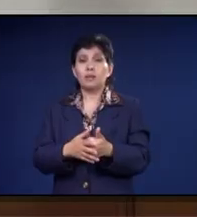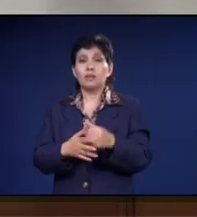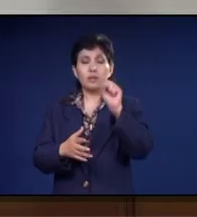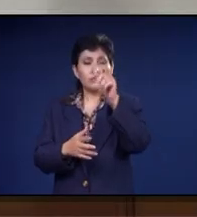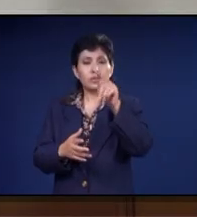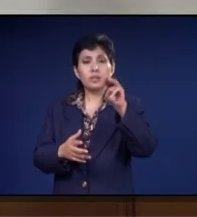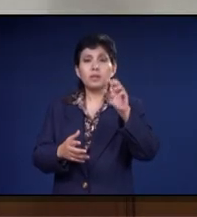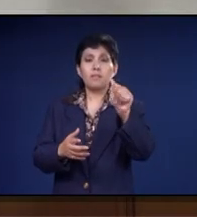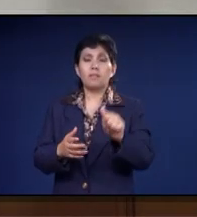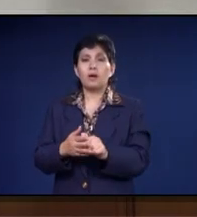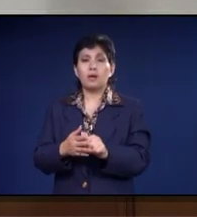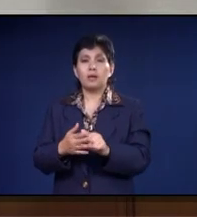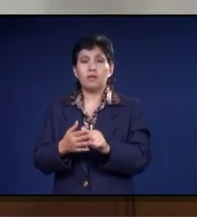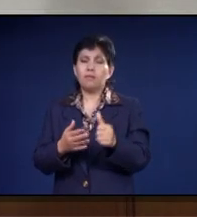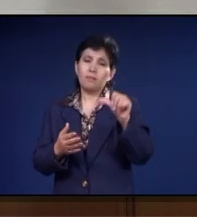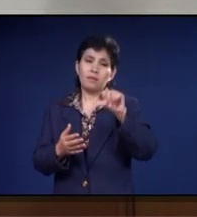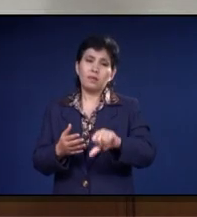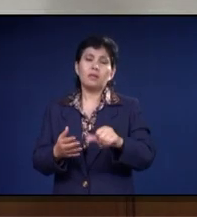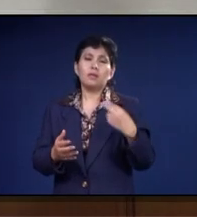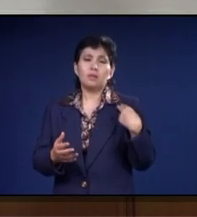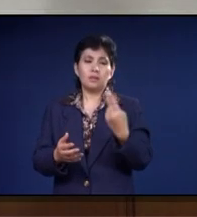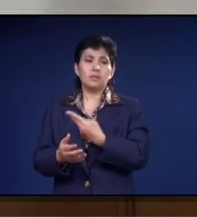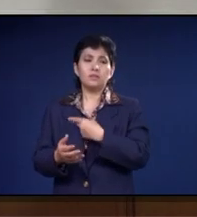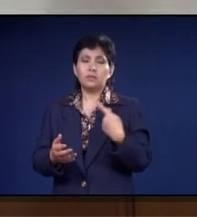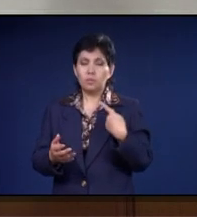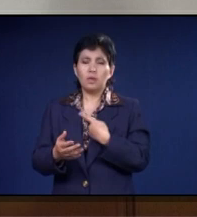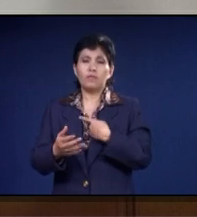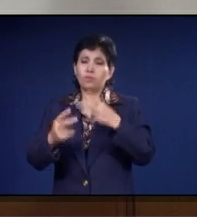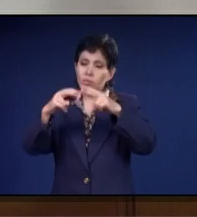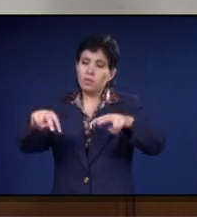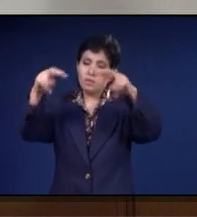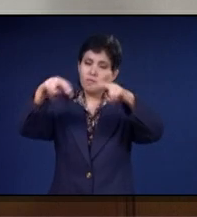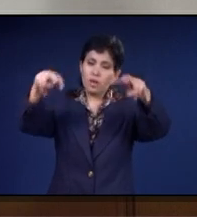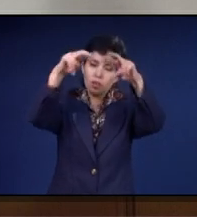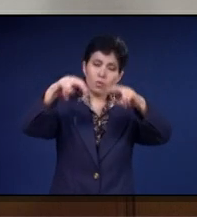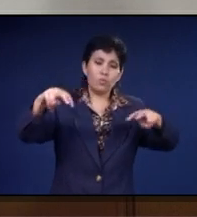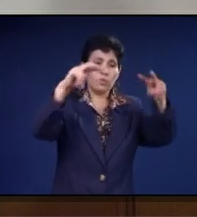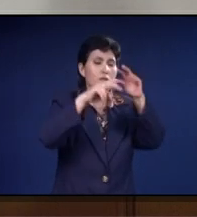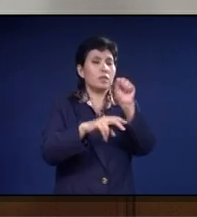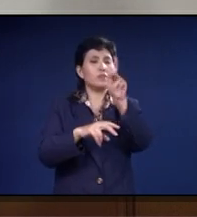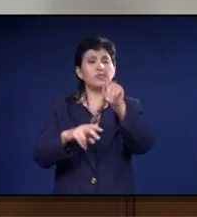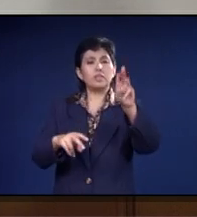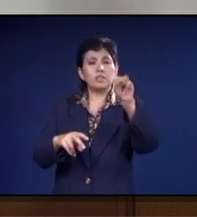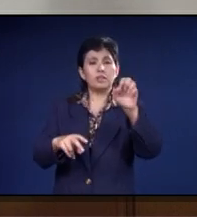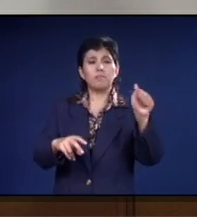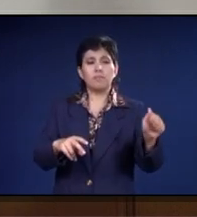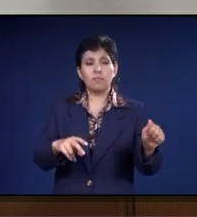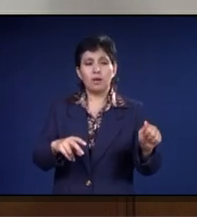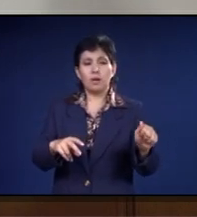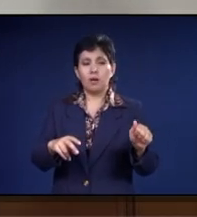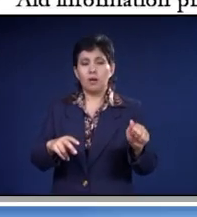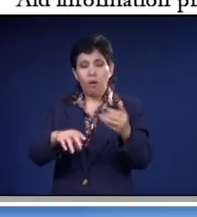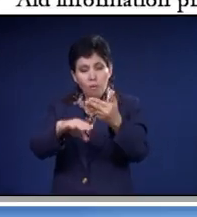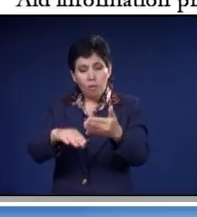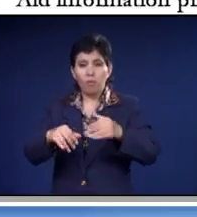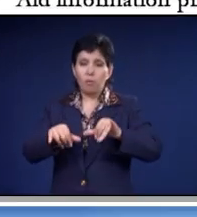Schemas tend to fail us, and that's why you have to evaluate your schemas again. We tend to change our schemas over